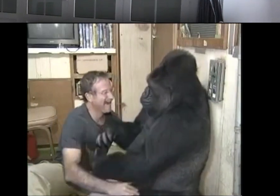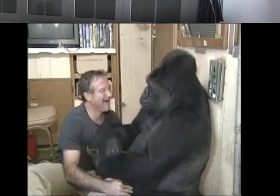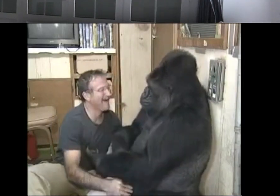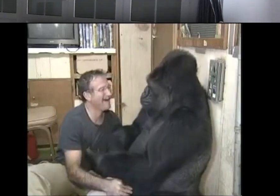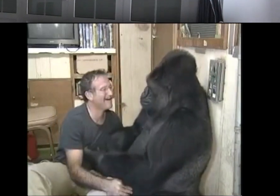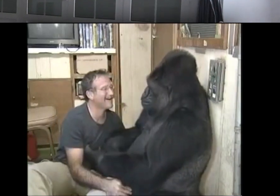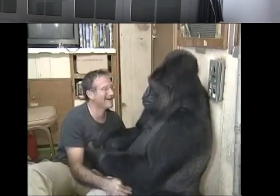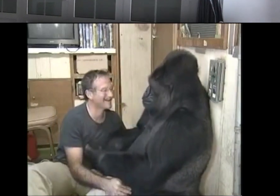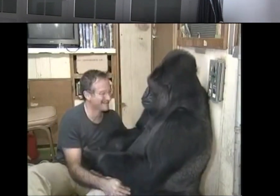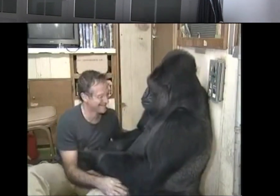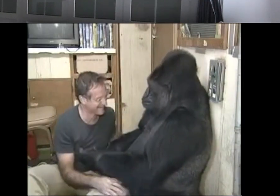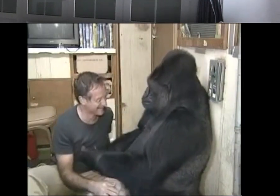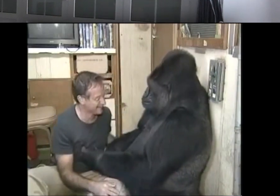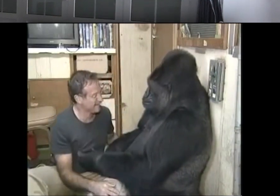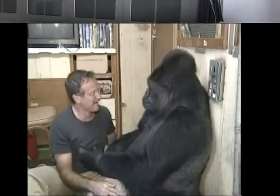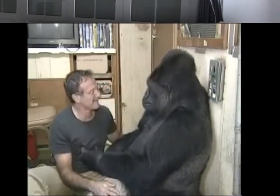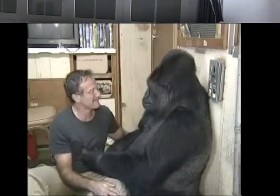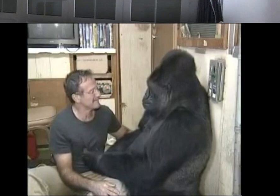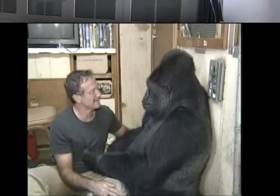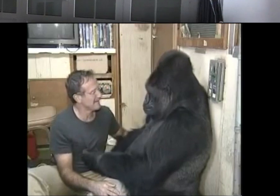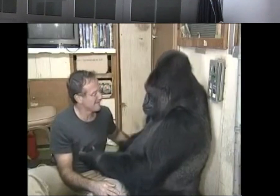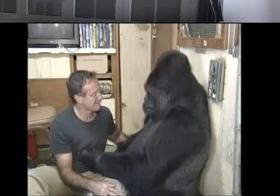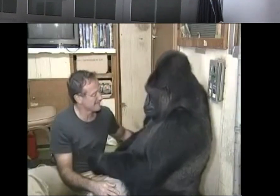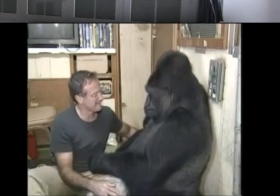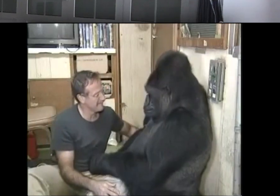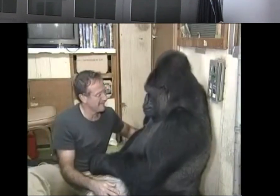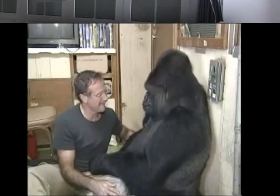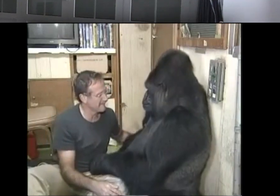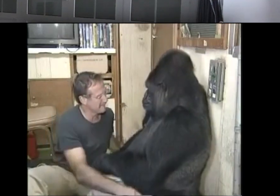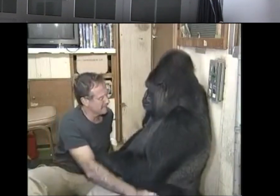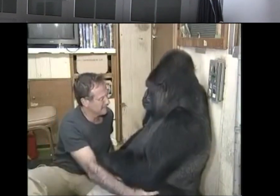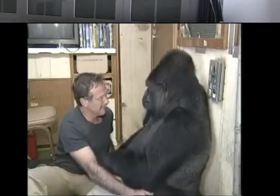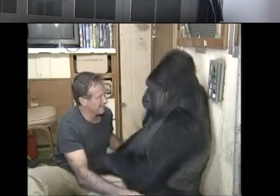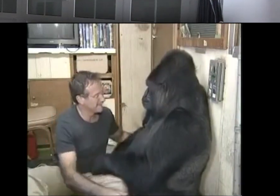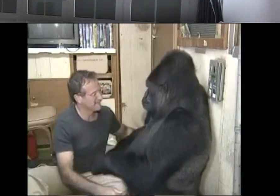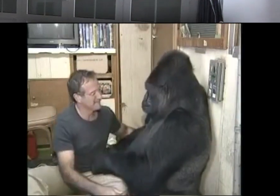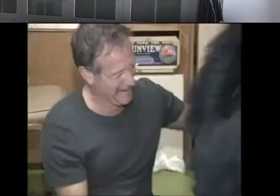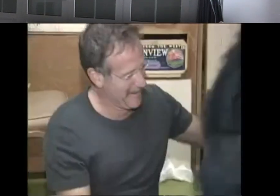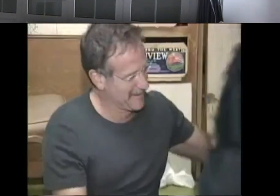tickle. Tickle. He's not the best tickler. She's trying to show him like how to tickle.